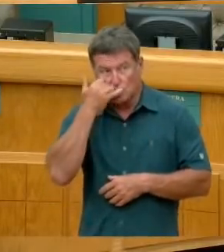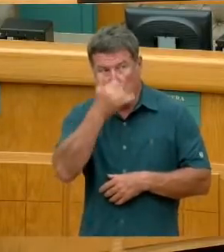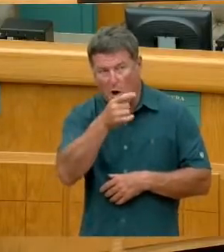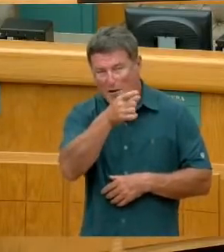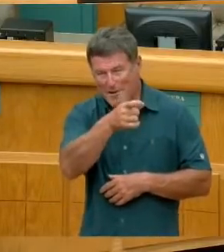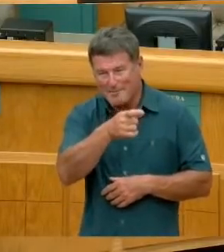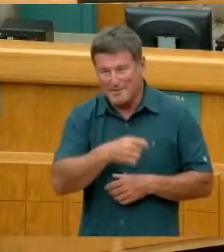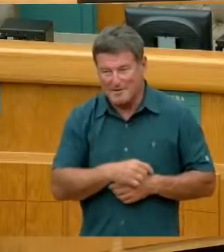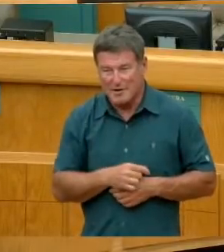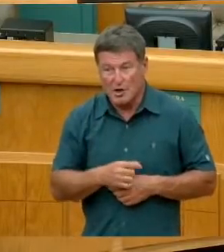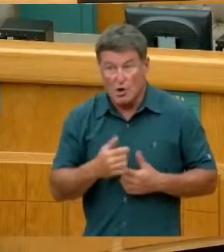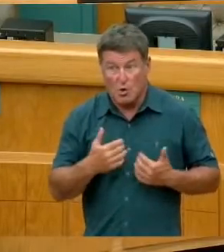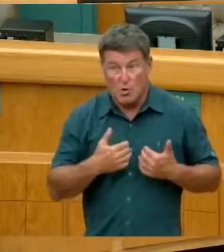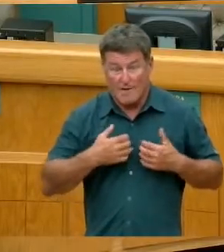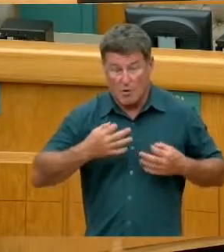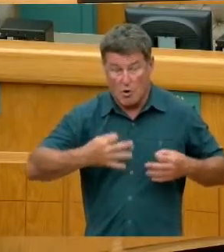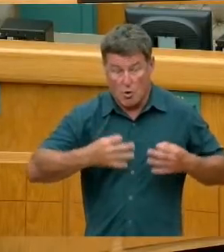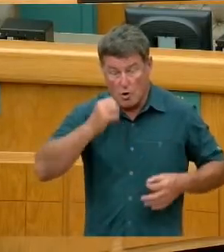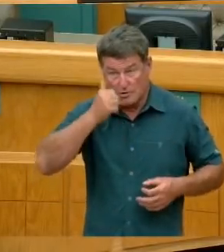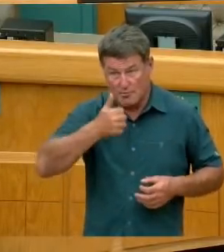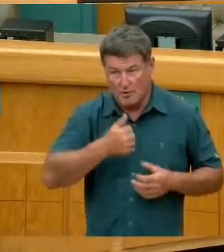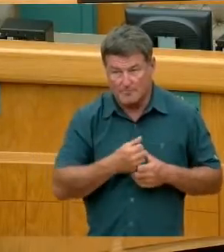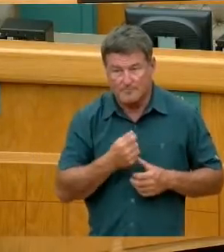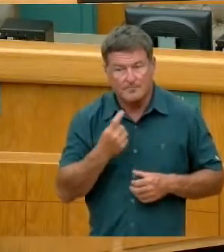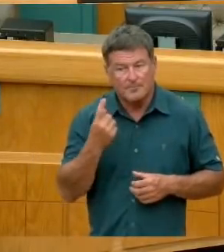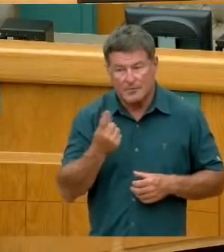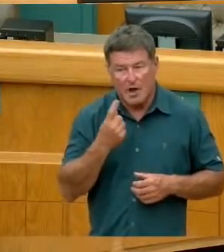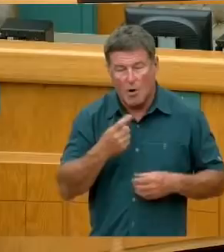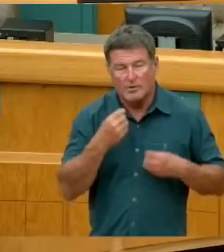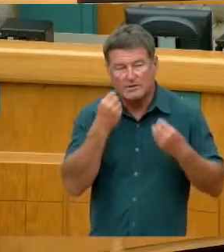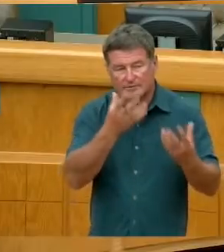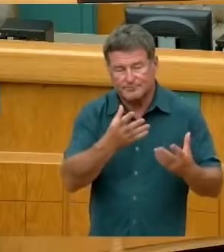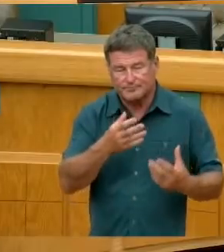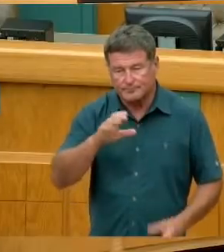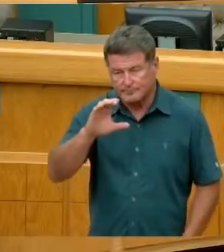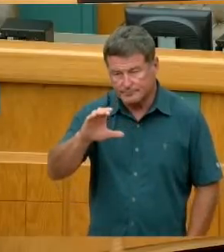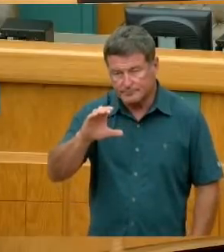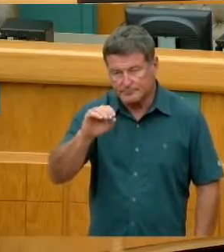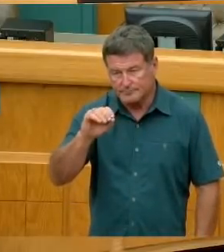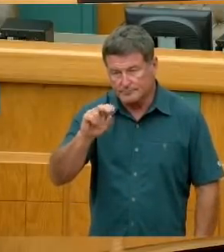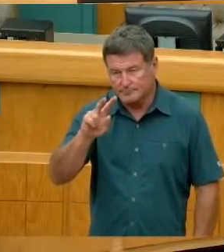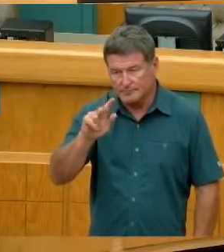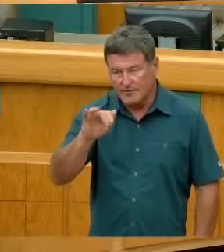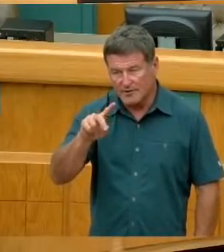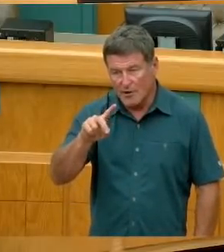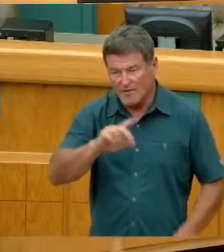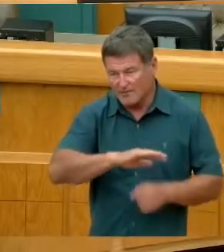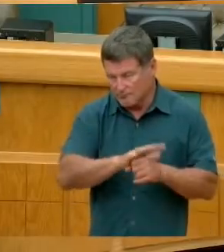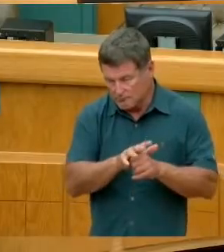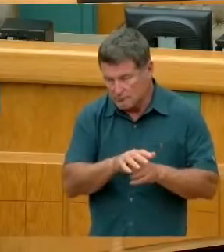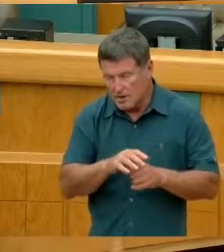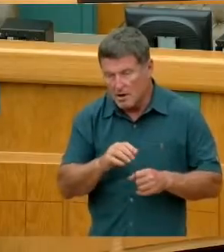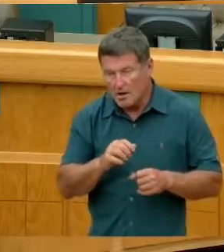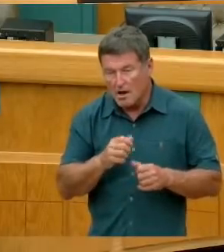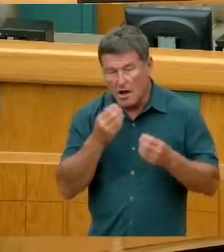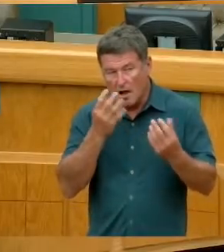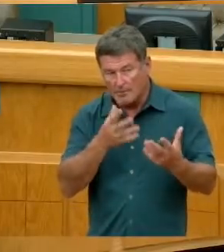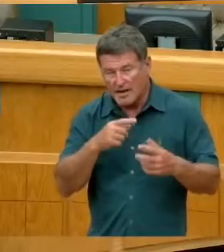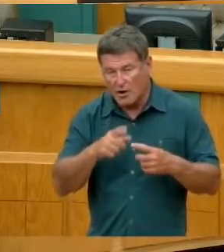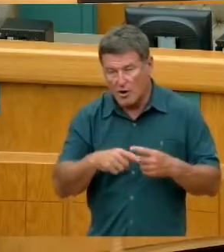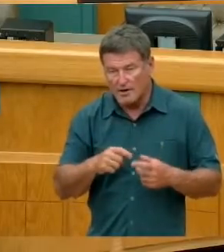radar today to call because we have court tomorrow, and I always give a COVID update as to where we